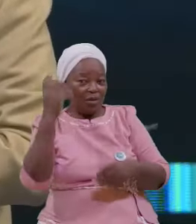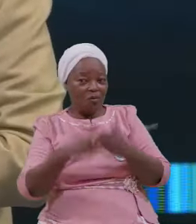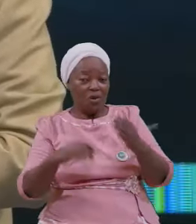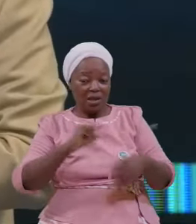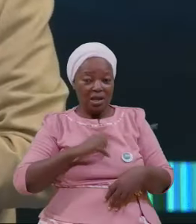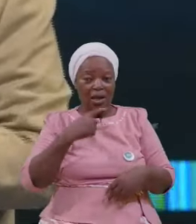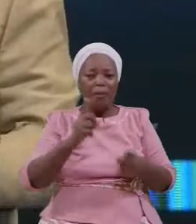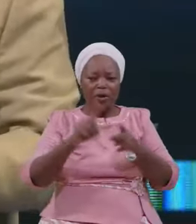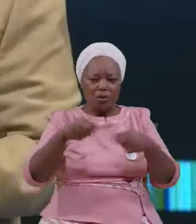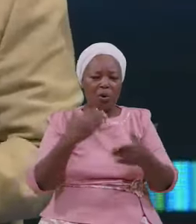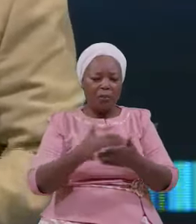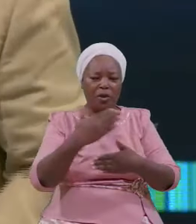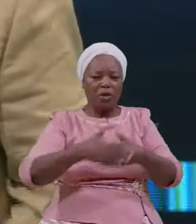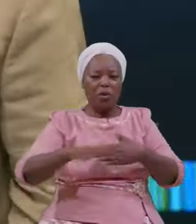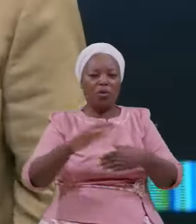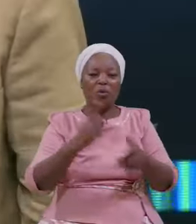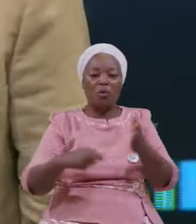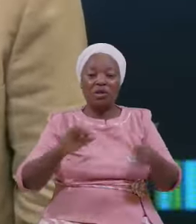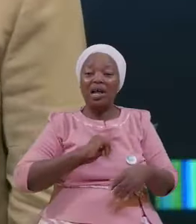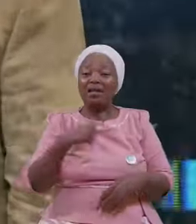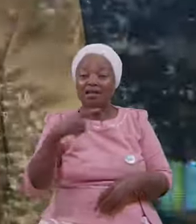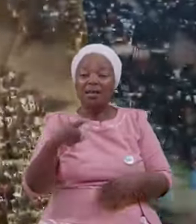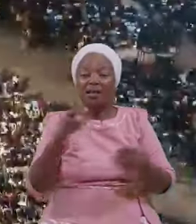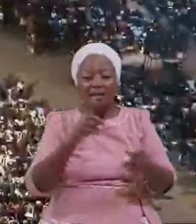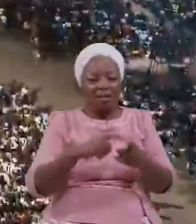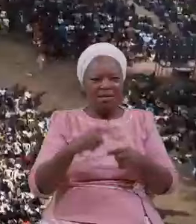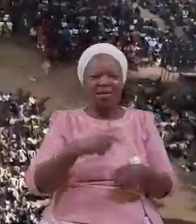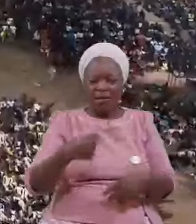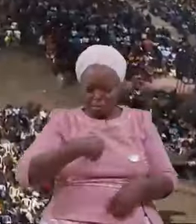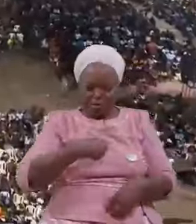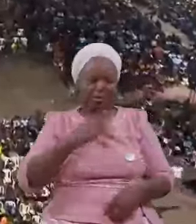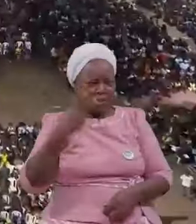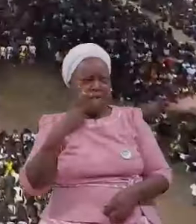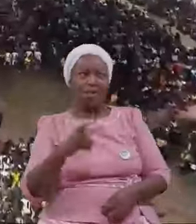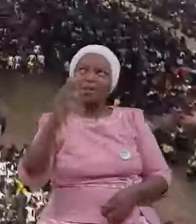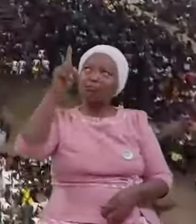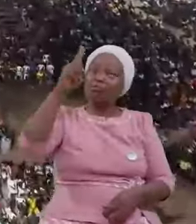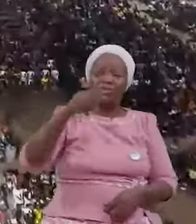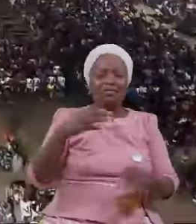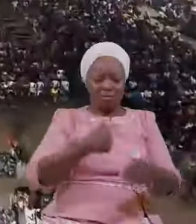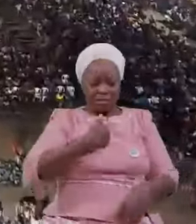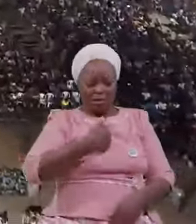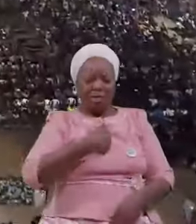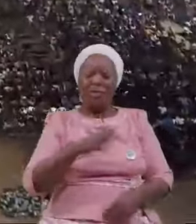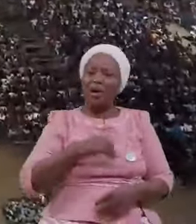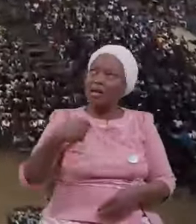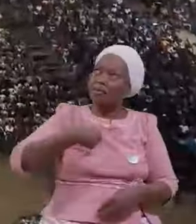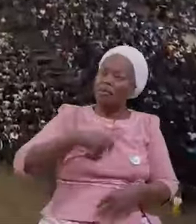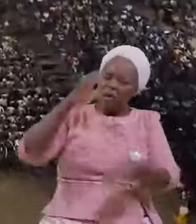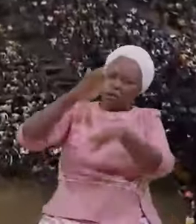I said, and you say, I'll see him for myself, I'll touch him for myself, I